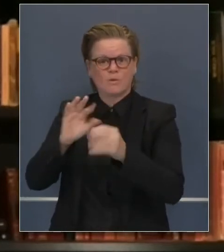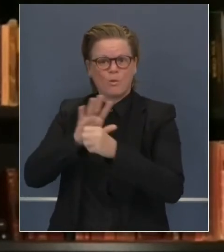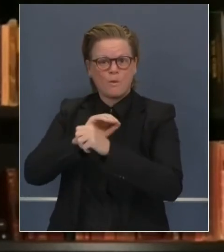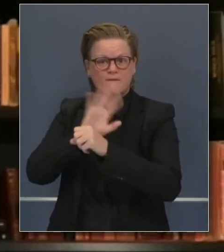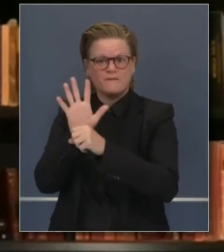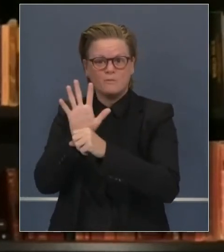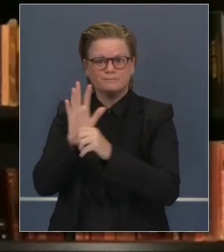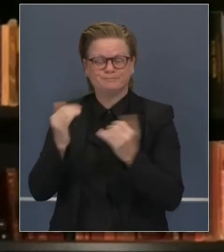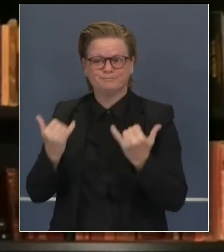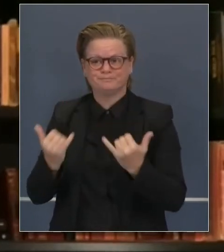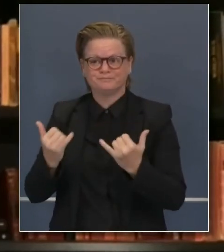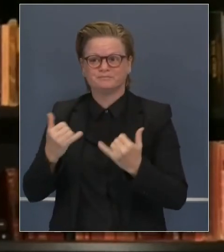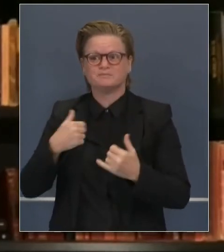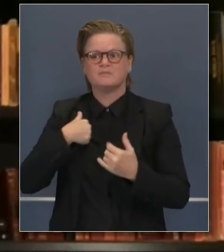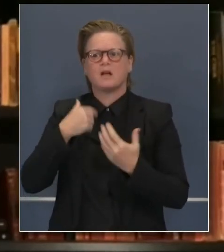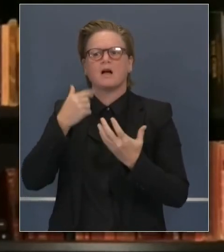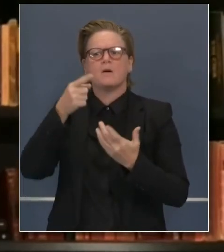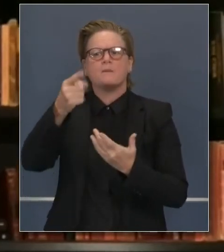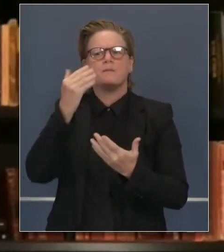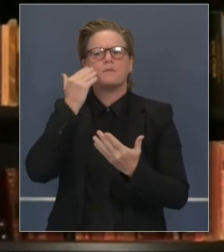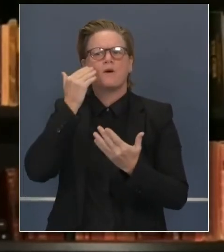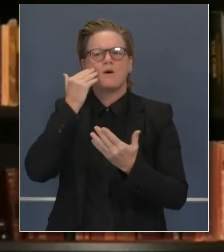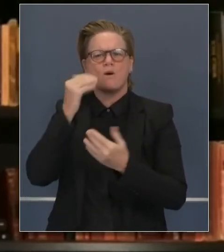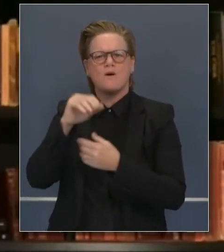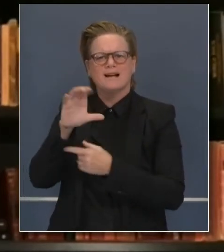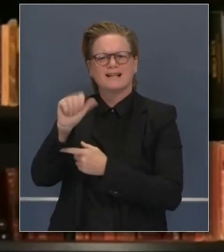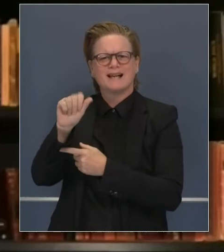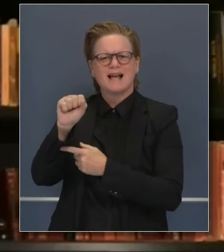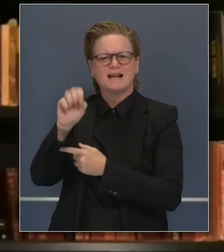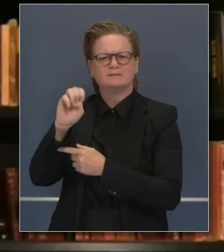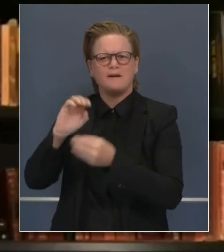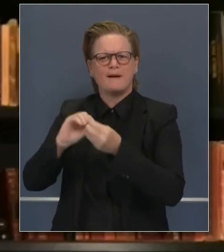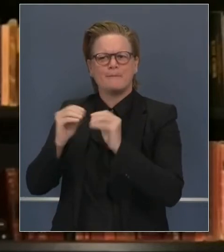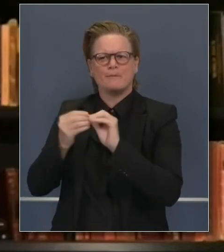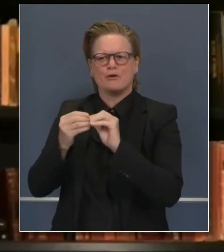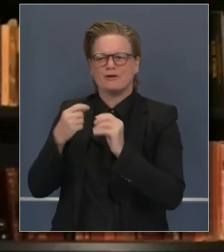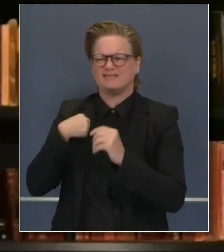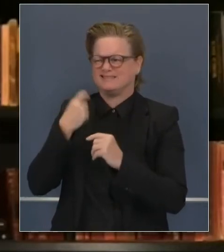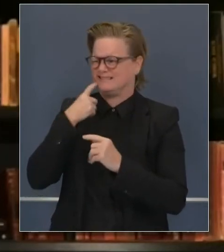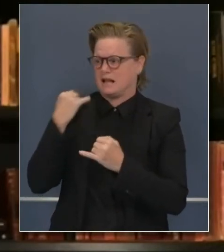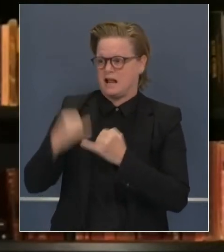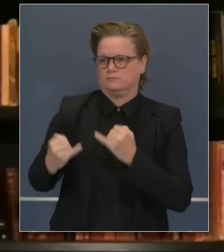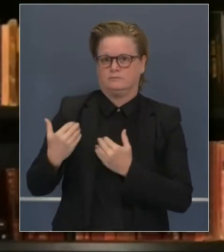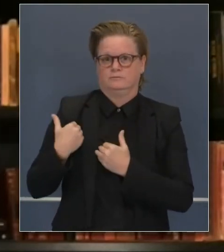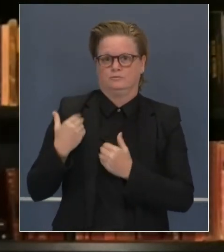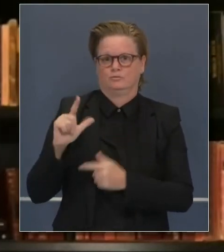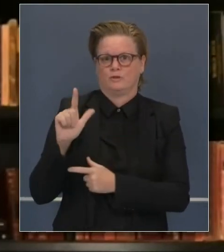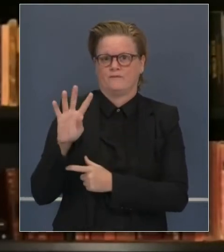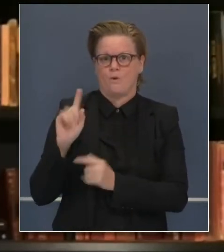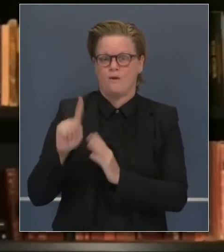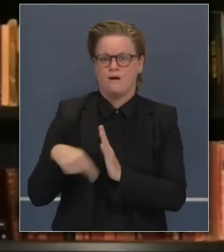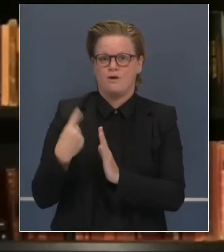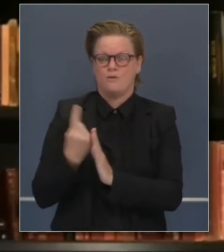that we're reporting from the last 24 hours. You can see that yesterday we're reporting